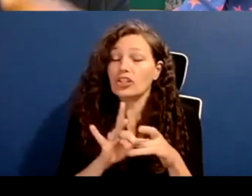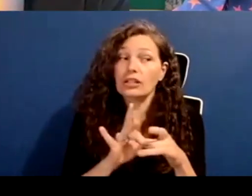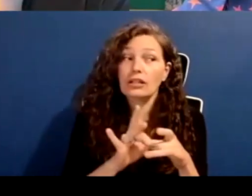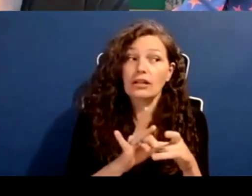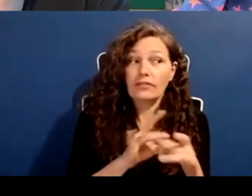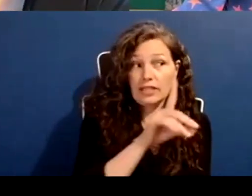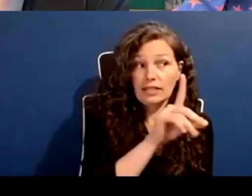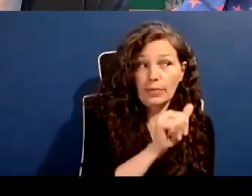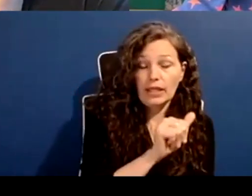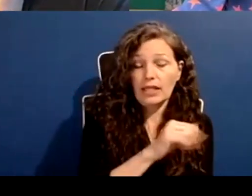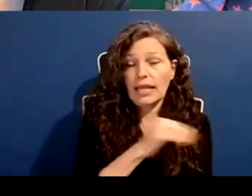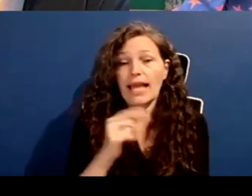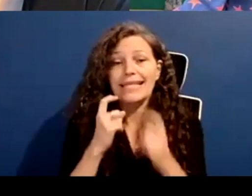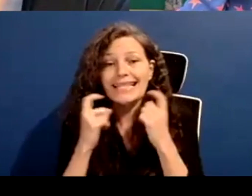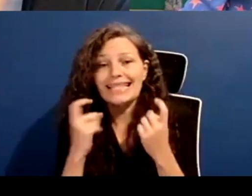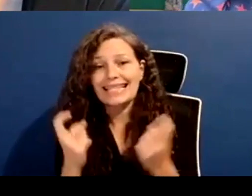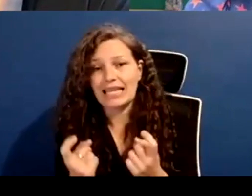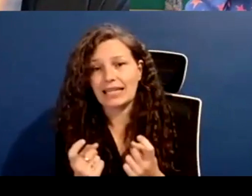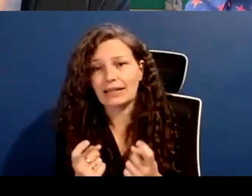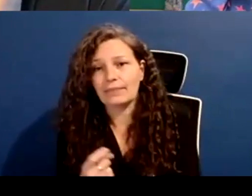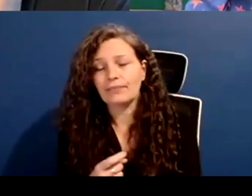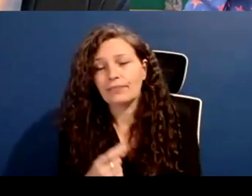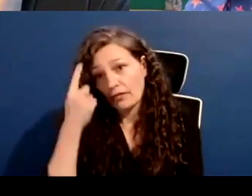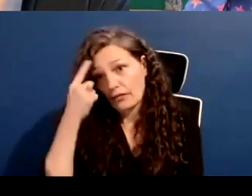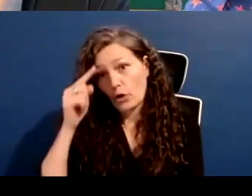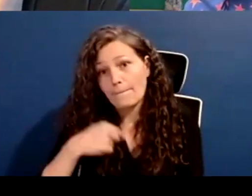So I'll just say this for me,